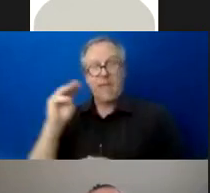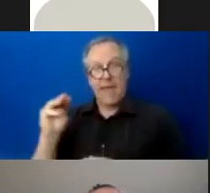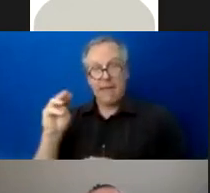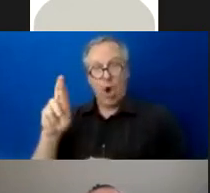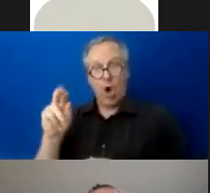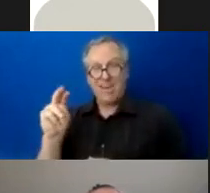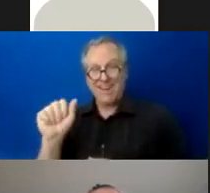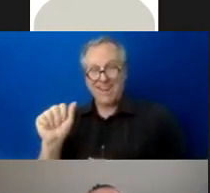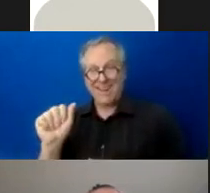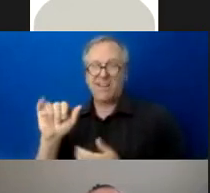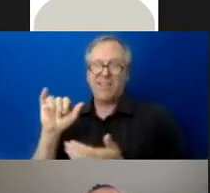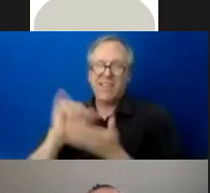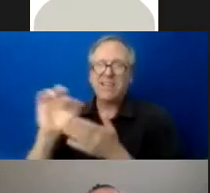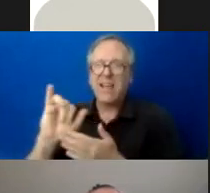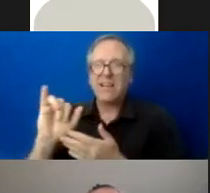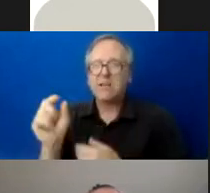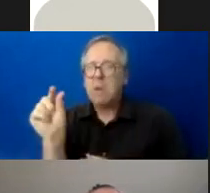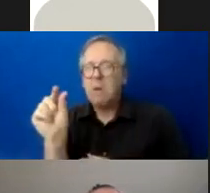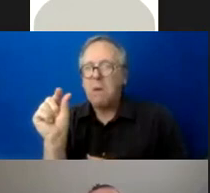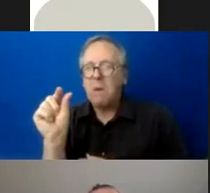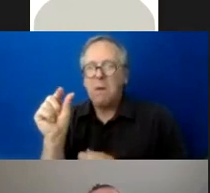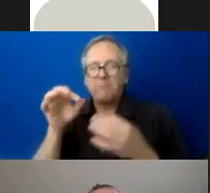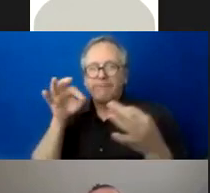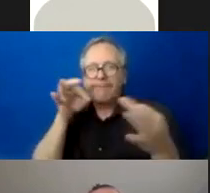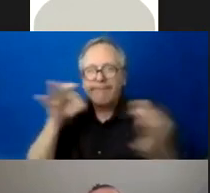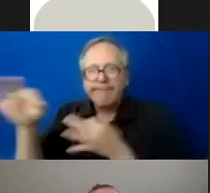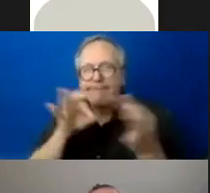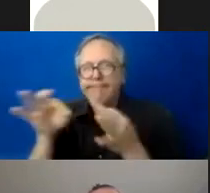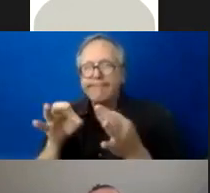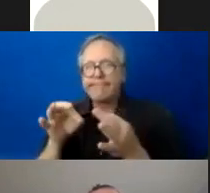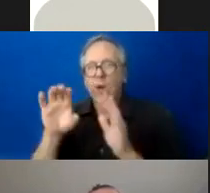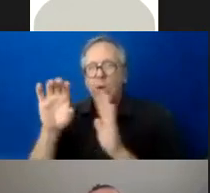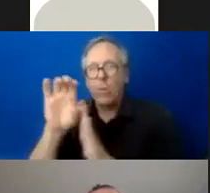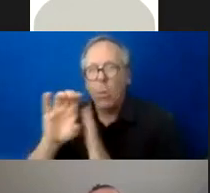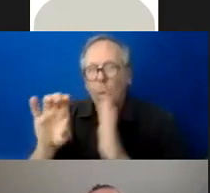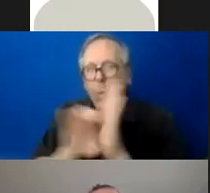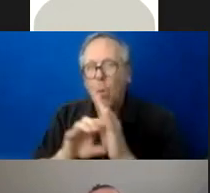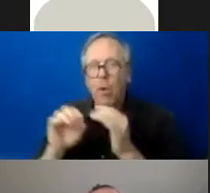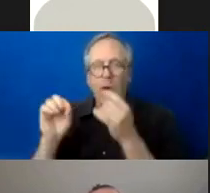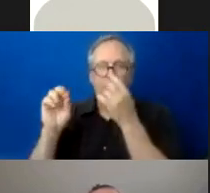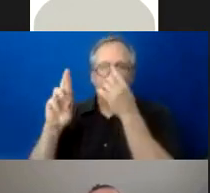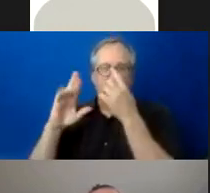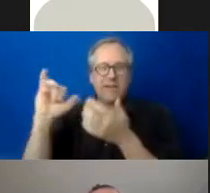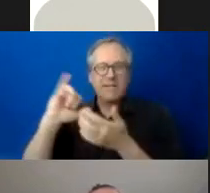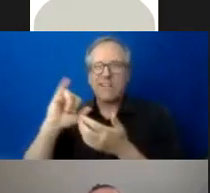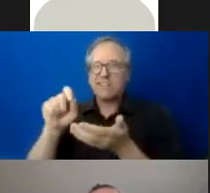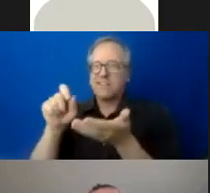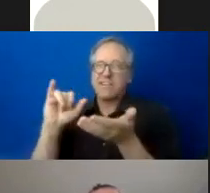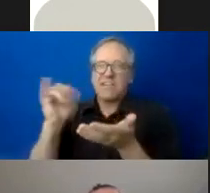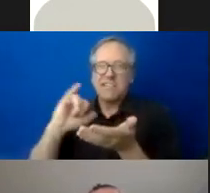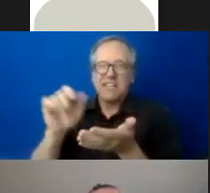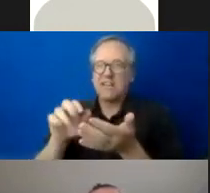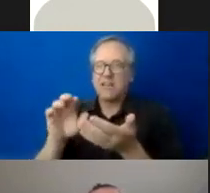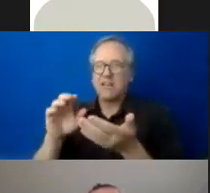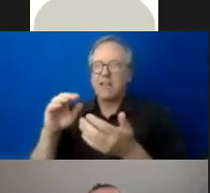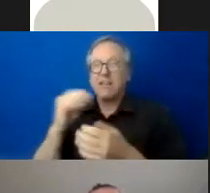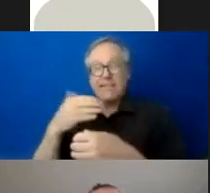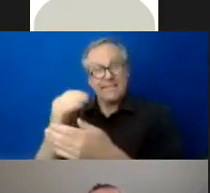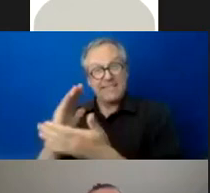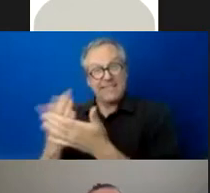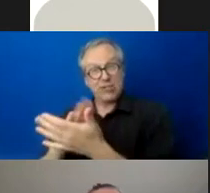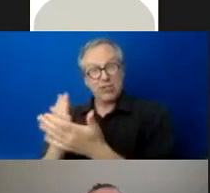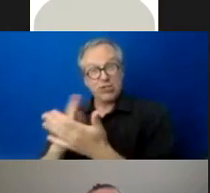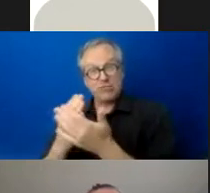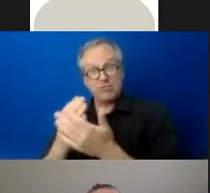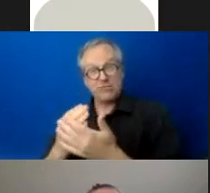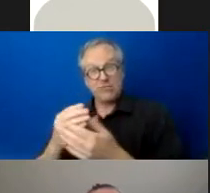is like a little piece of instruction, or I almost think about it like a handwritten recipe that's sort of passed down